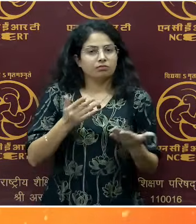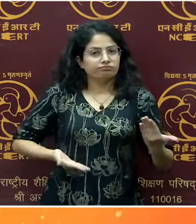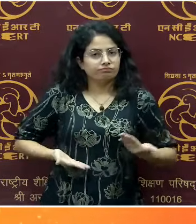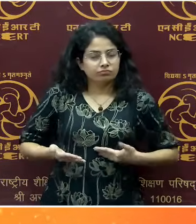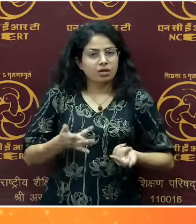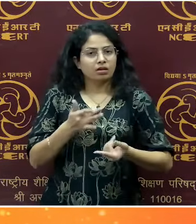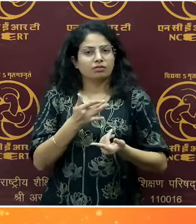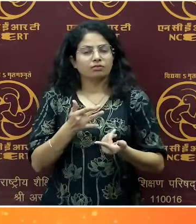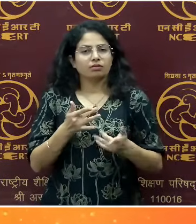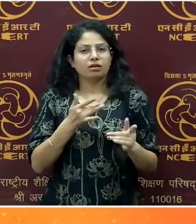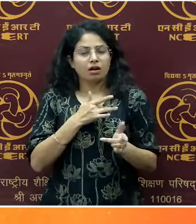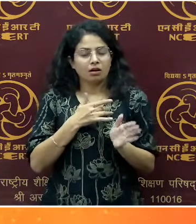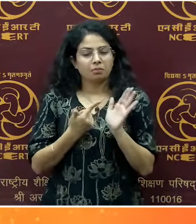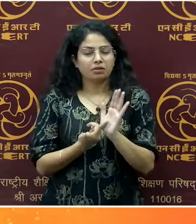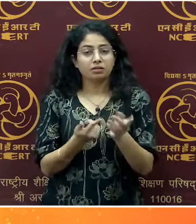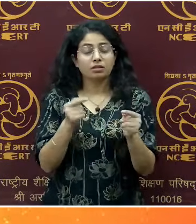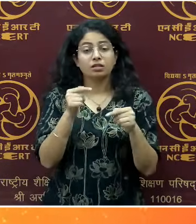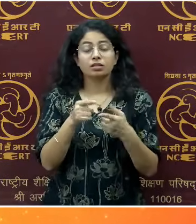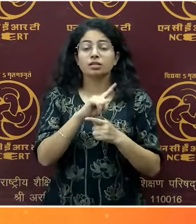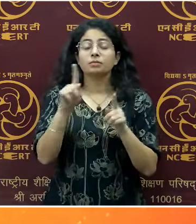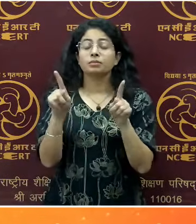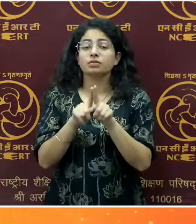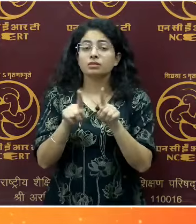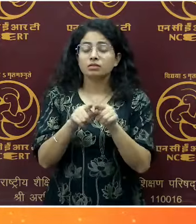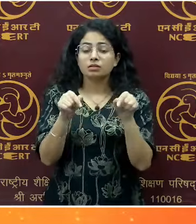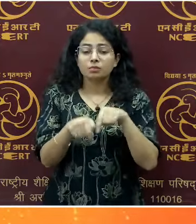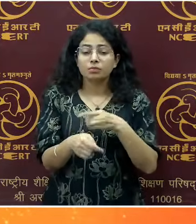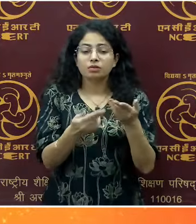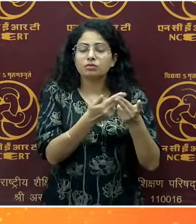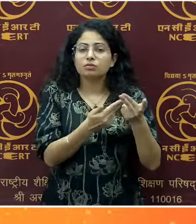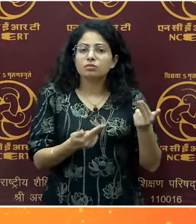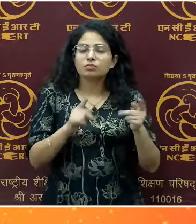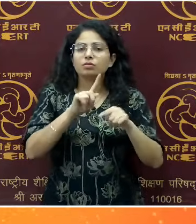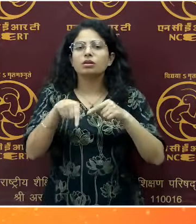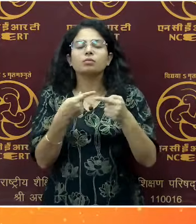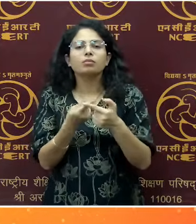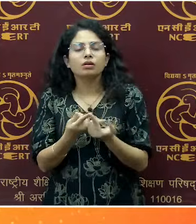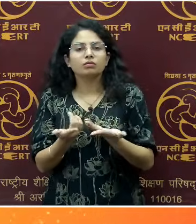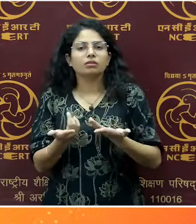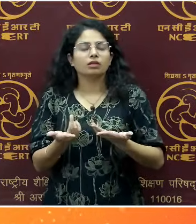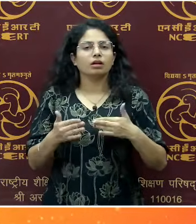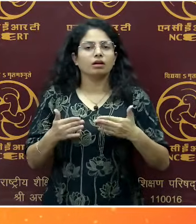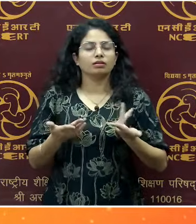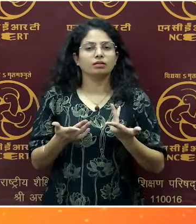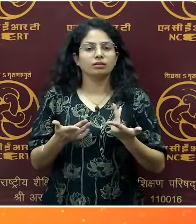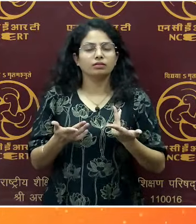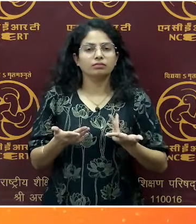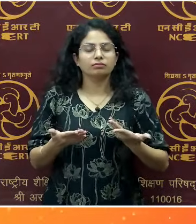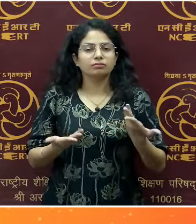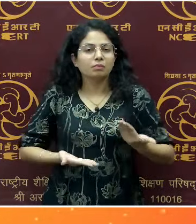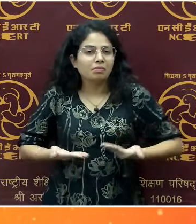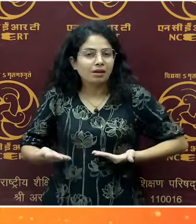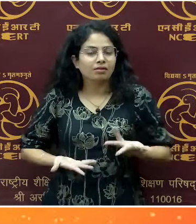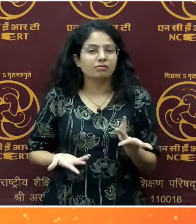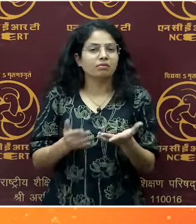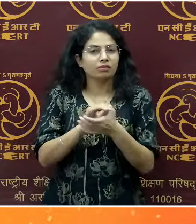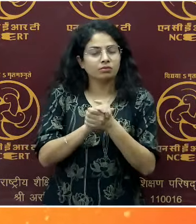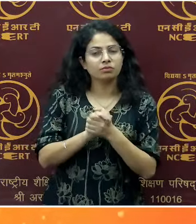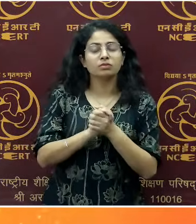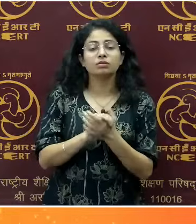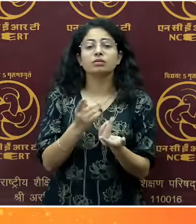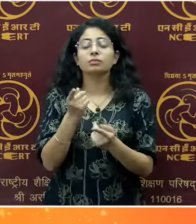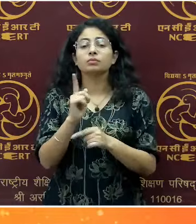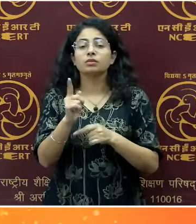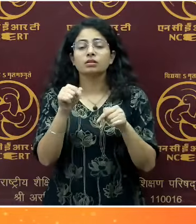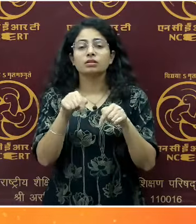And this story is also about kindness, friendship and learning from our mistakes. Okay. Now, what mistakes we are talking